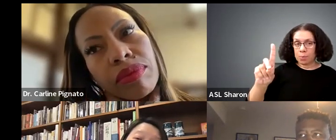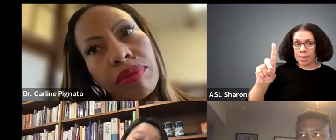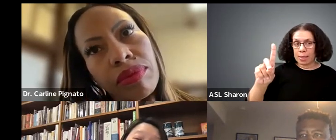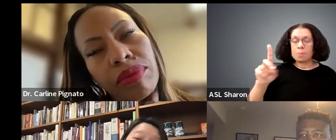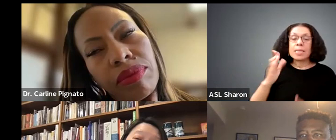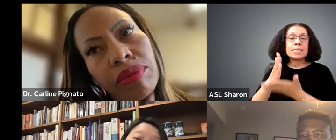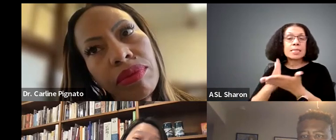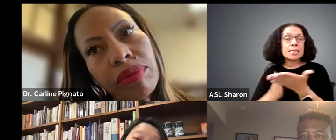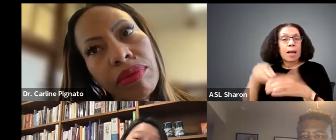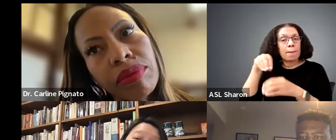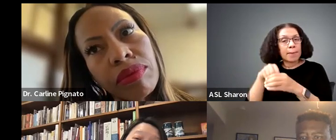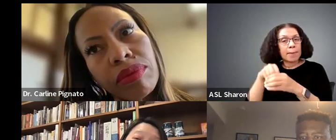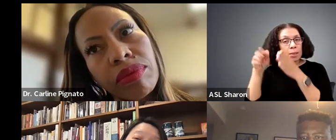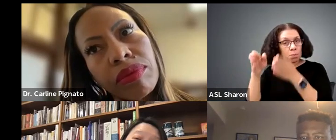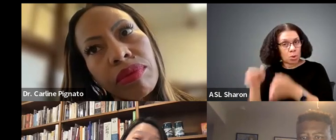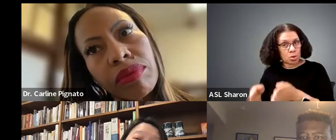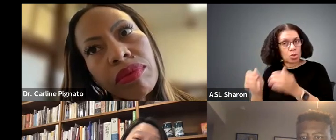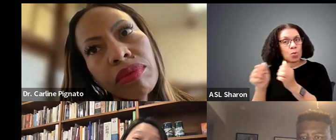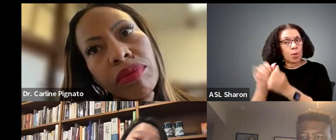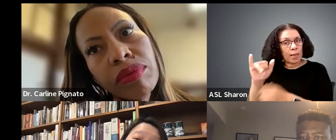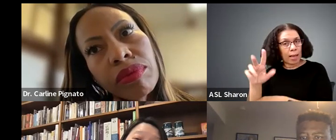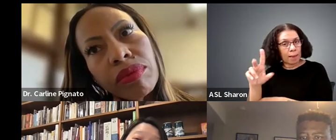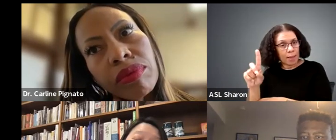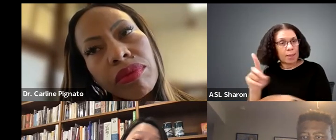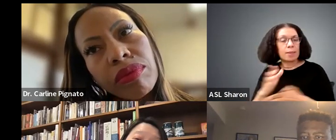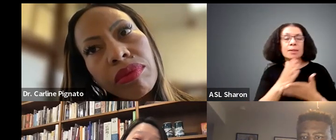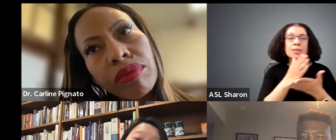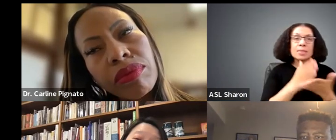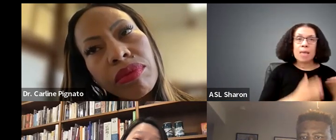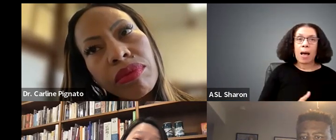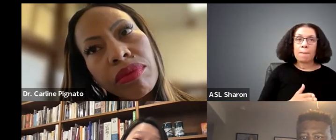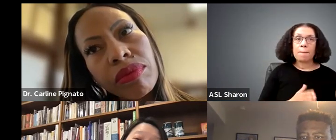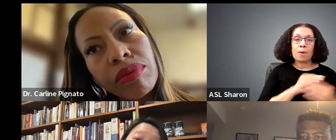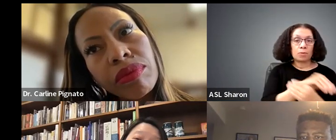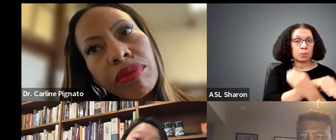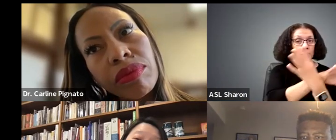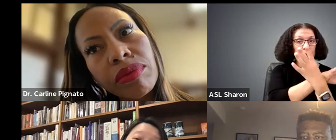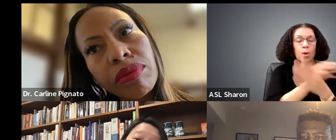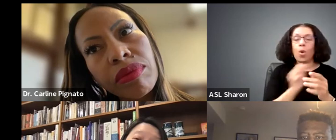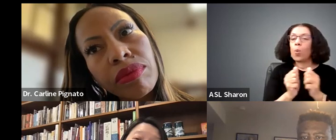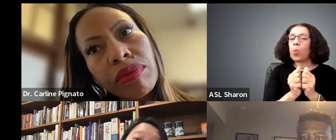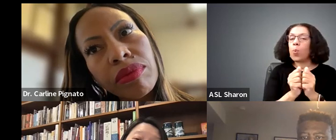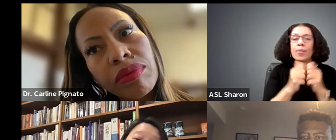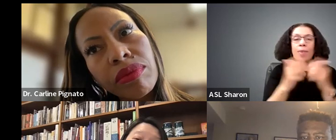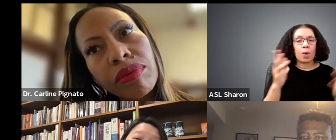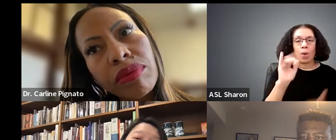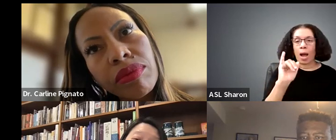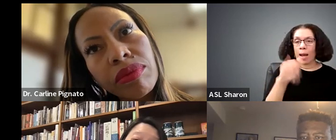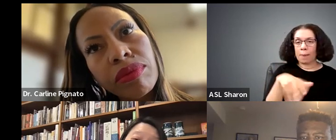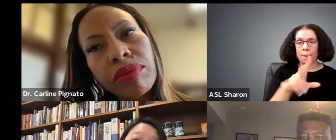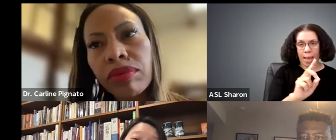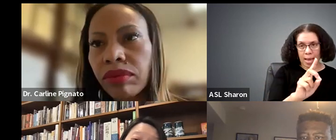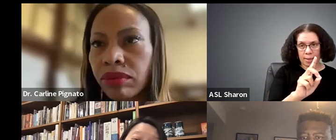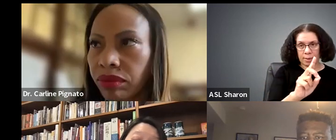in person with the iPads, perhaps some virtually without the iPads. Now, that's just me just